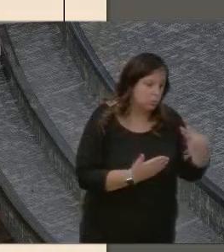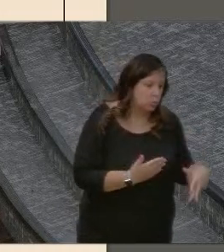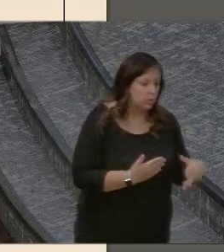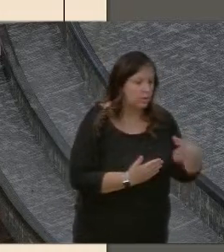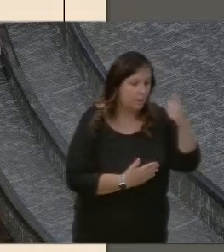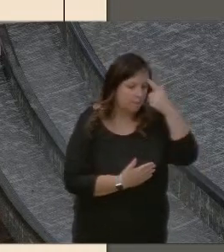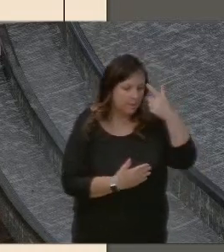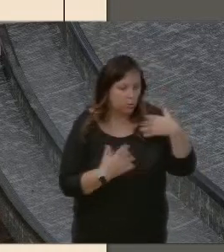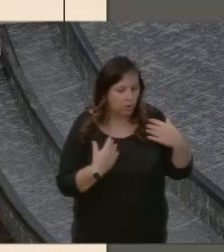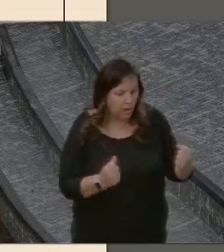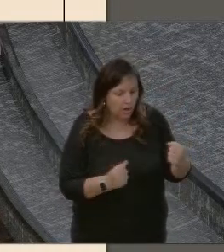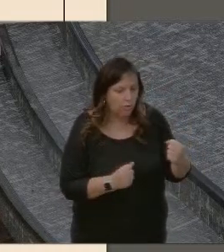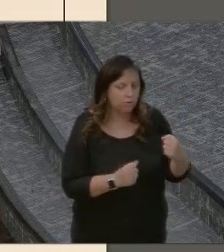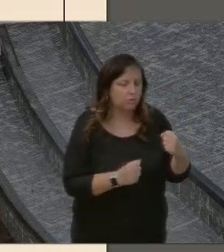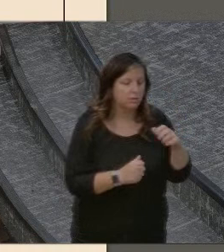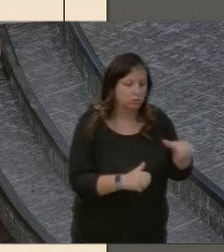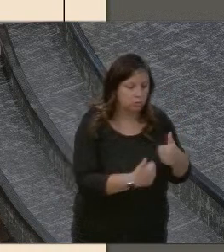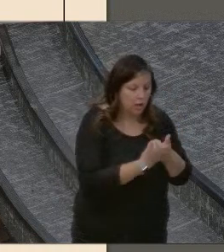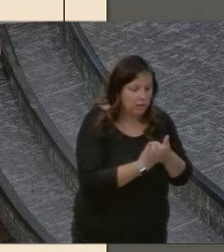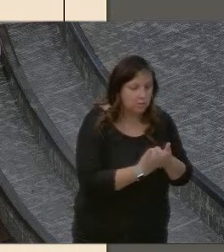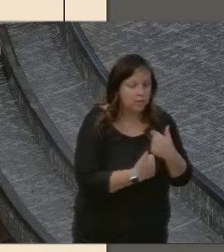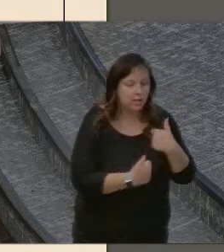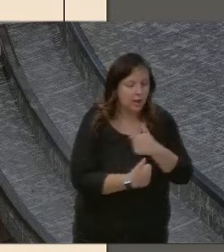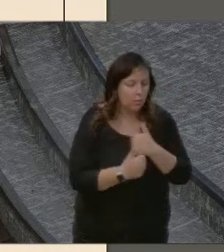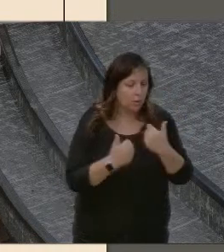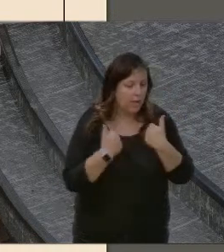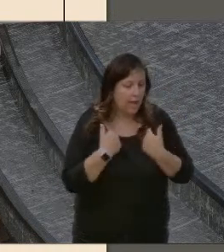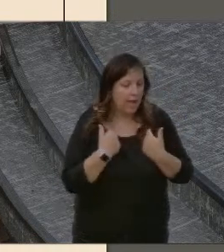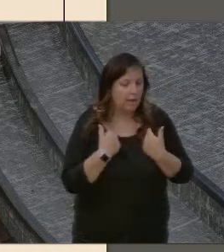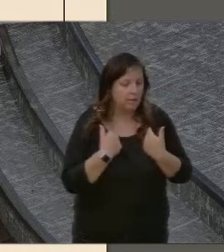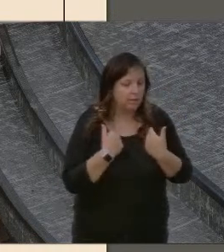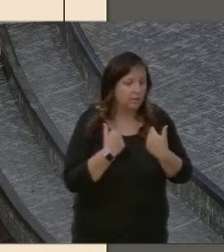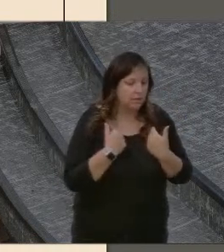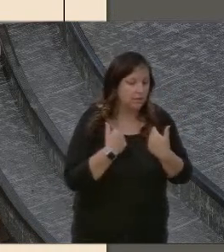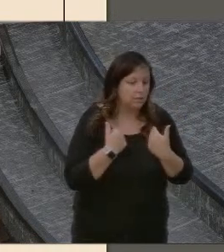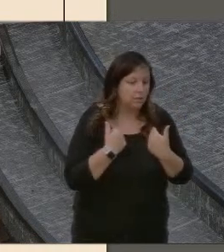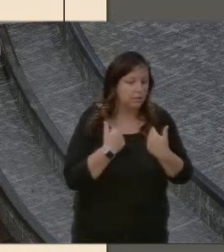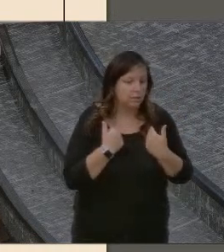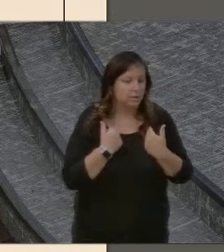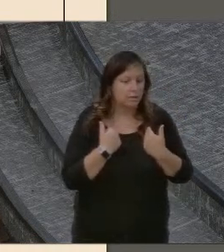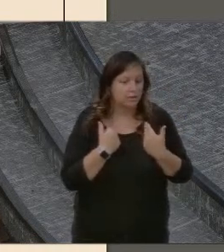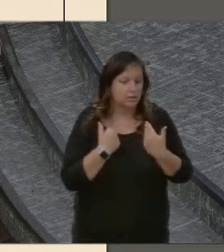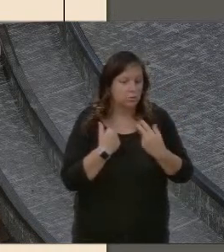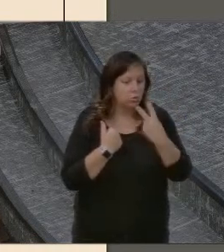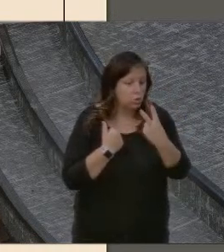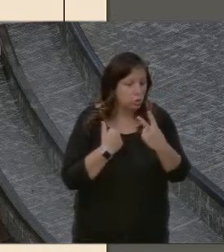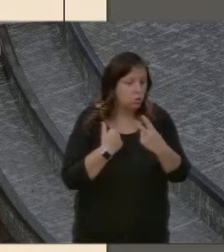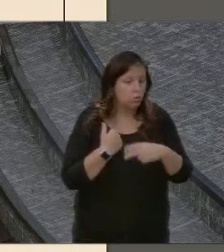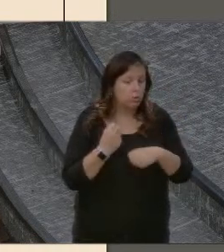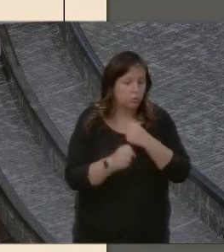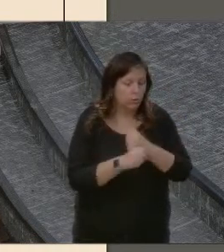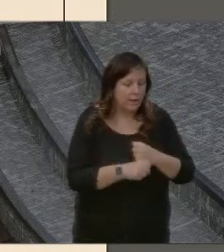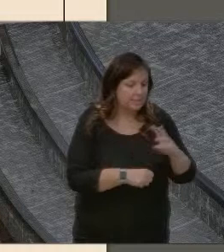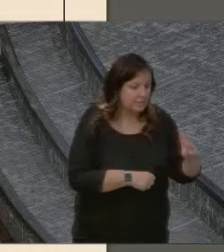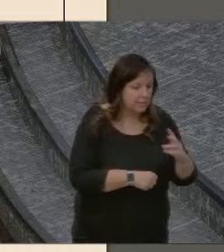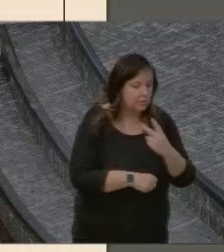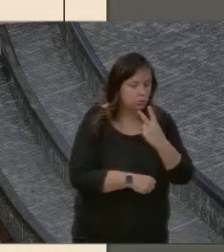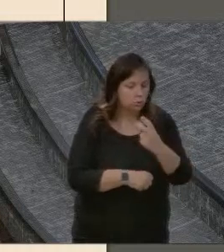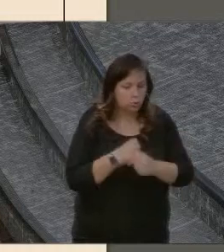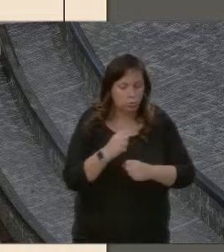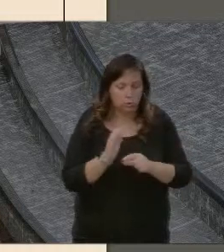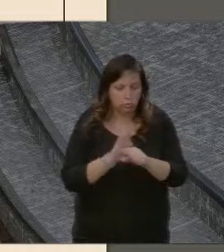We also had 2 sets of freshmen in middle school and high school, so 2 grade 6, 2 grade 9s, and